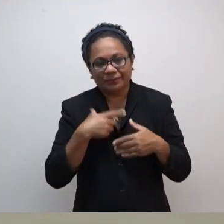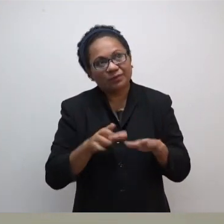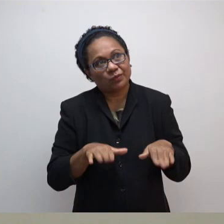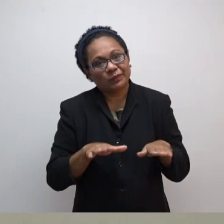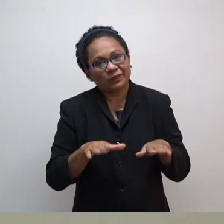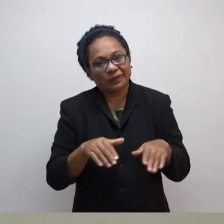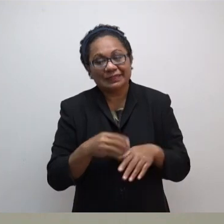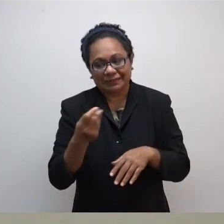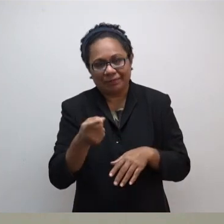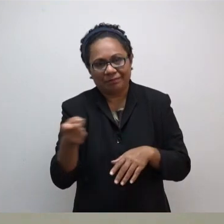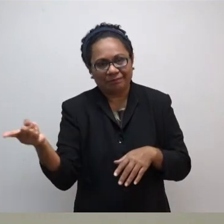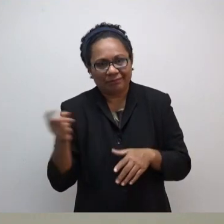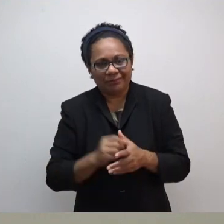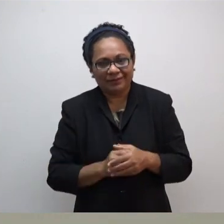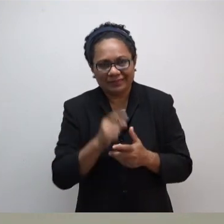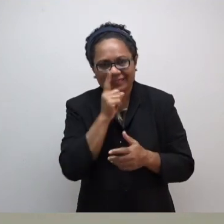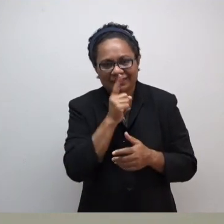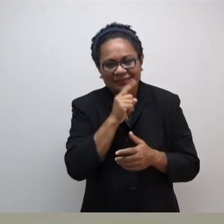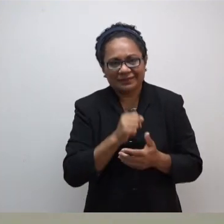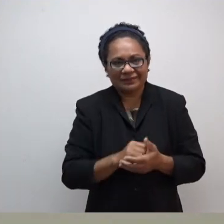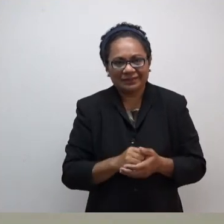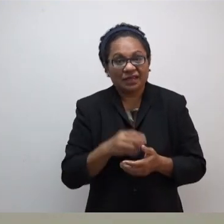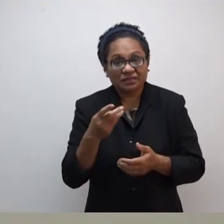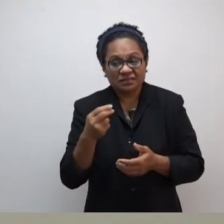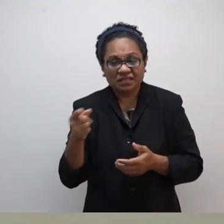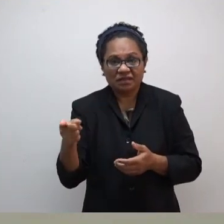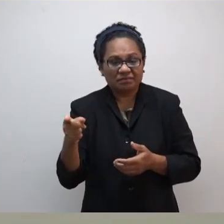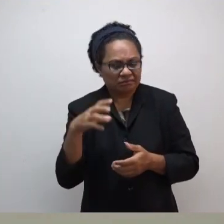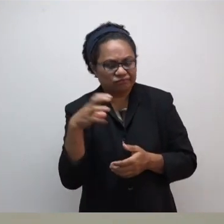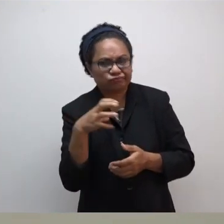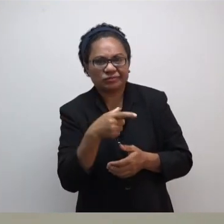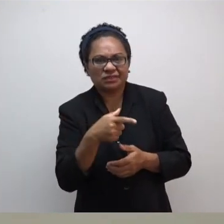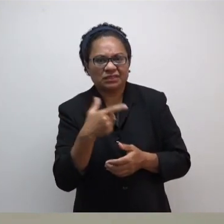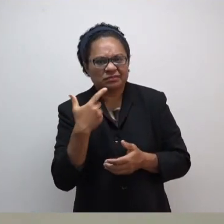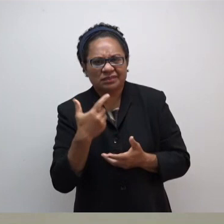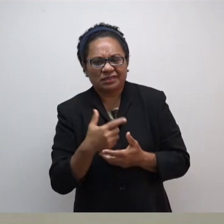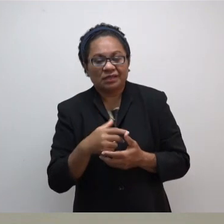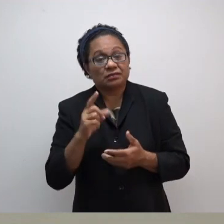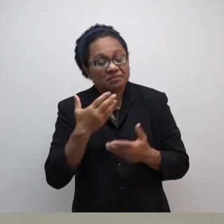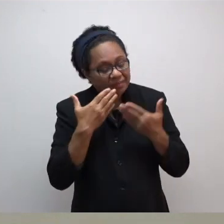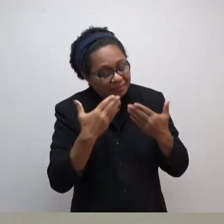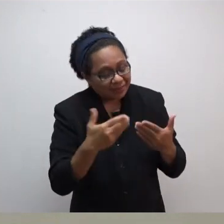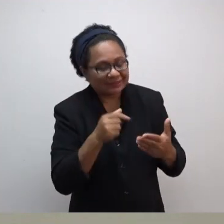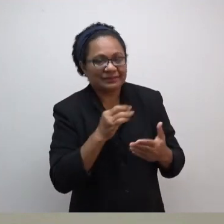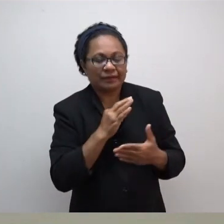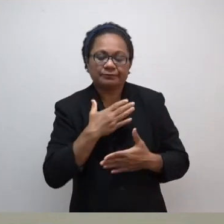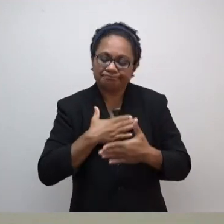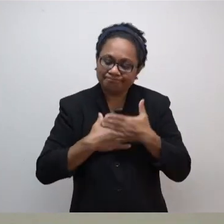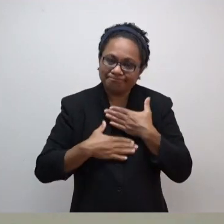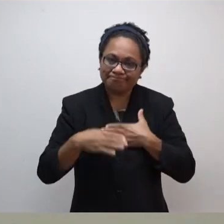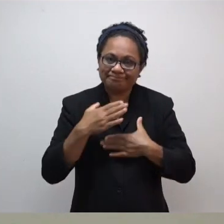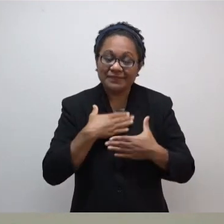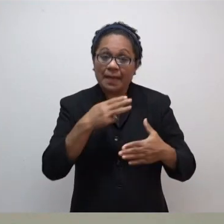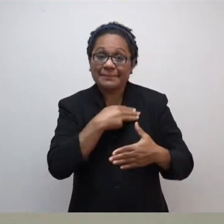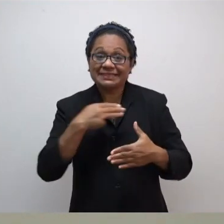applications. A lot of, in fact, being very abusive to some of the staff, and I'd like to thank them for their forbearance. Ministry of